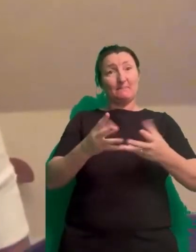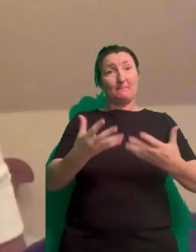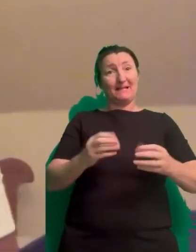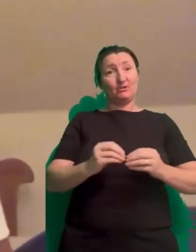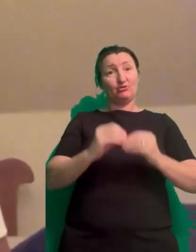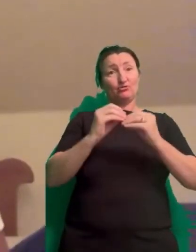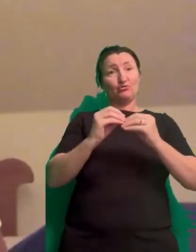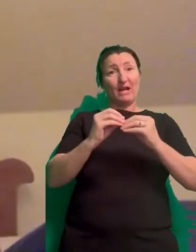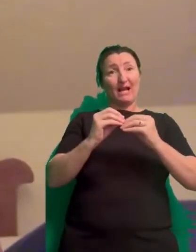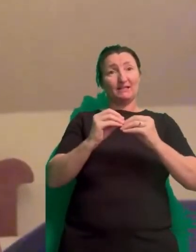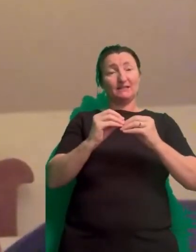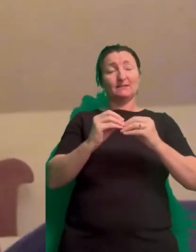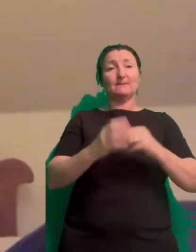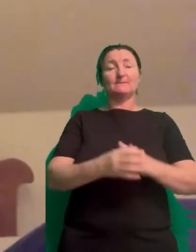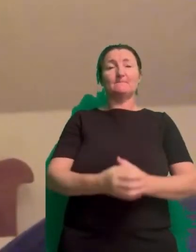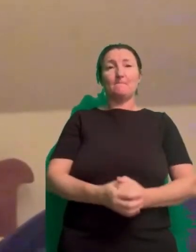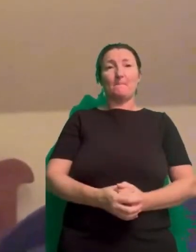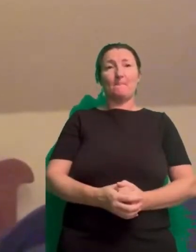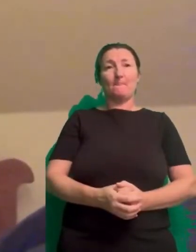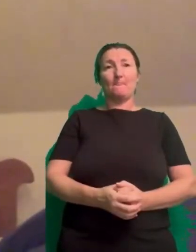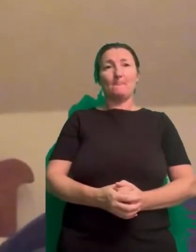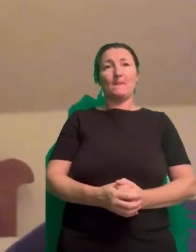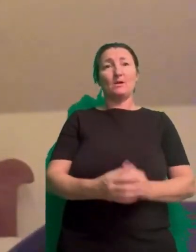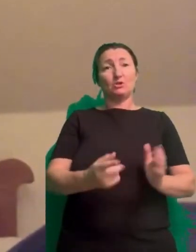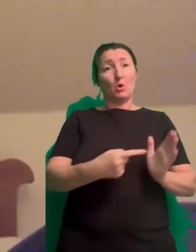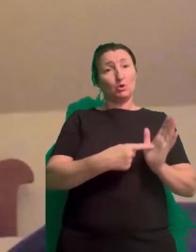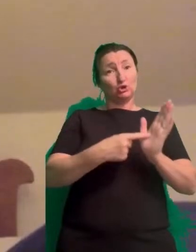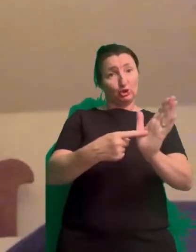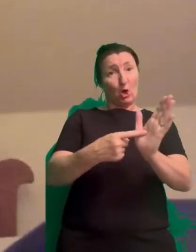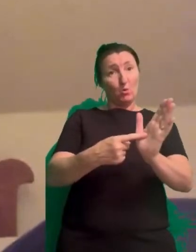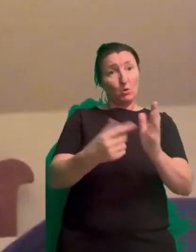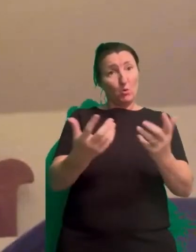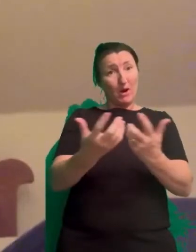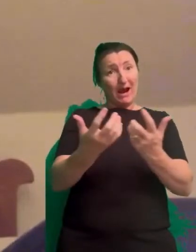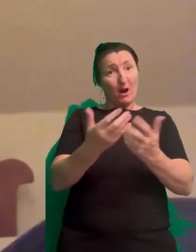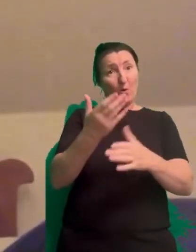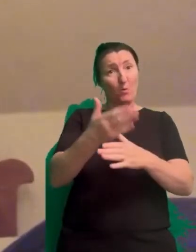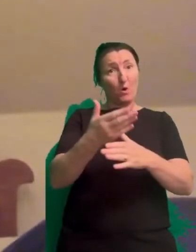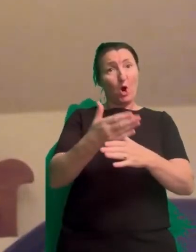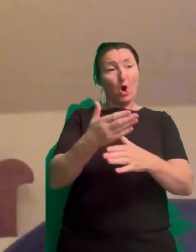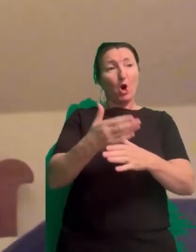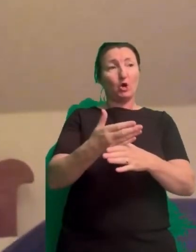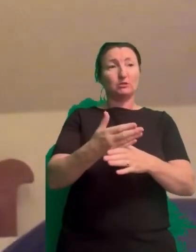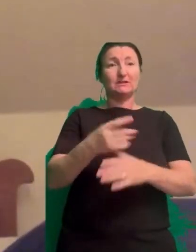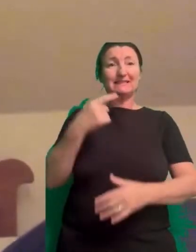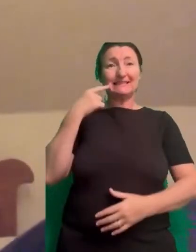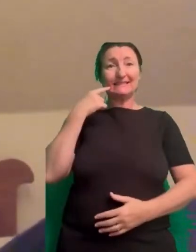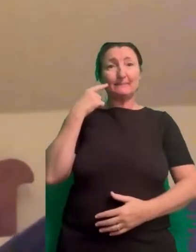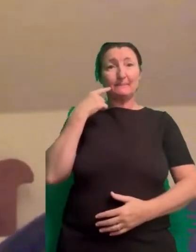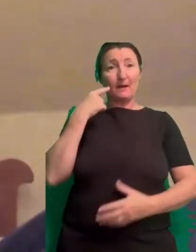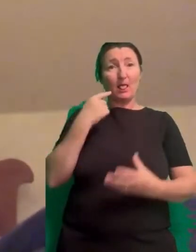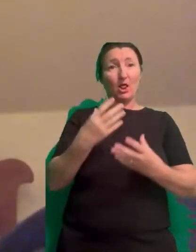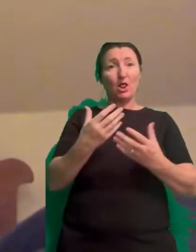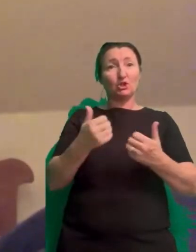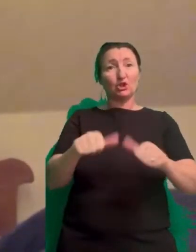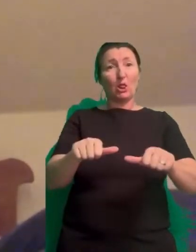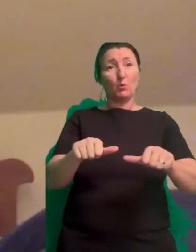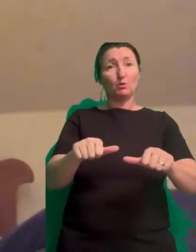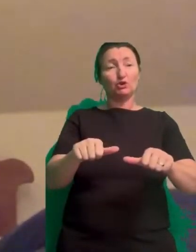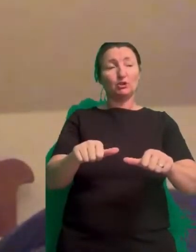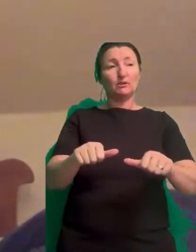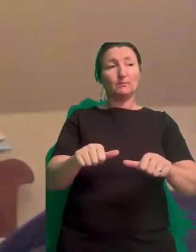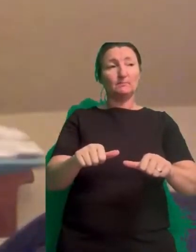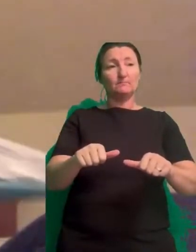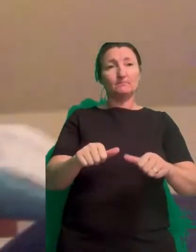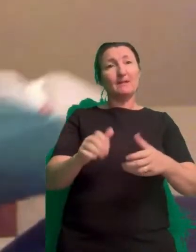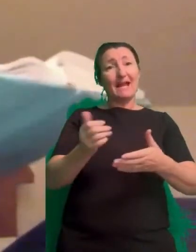how my solution works. So it's a very simple solution, but it really helps me, so perhaps it will help others. But I